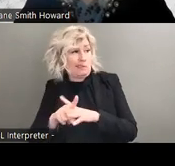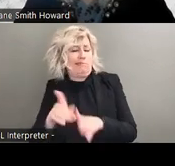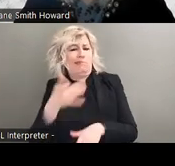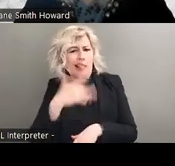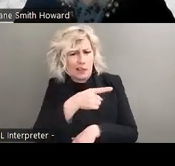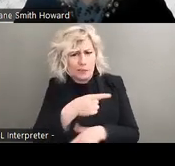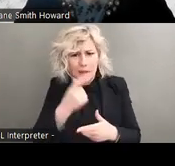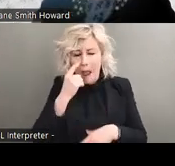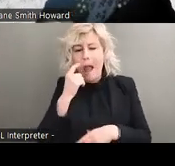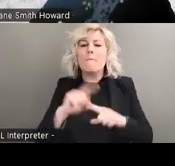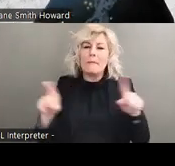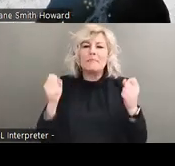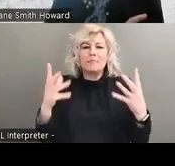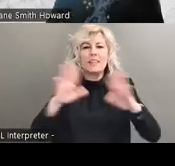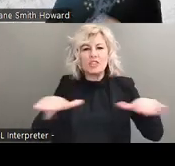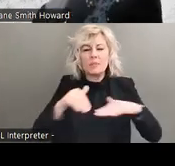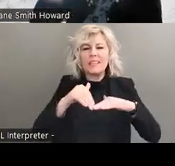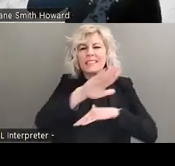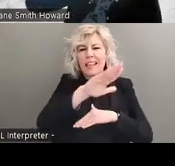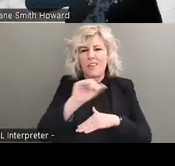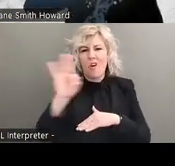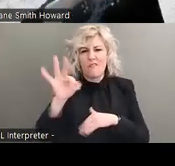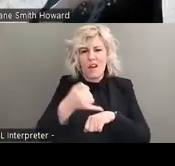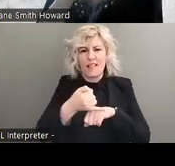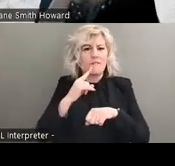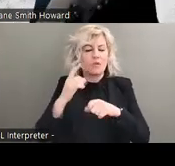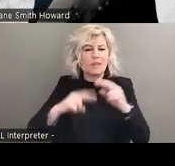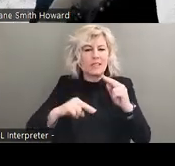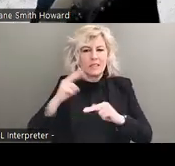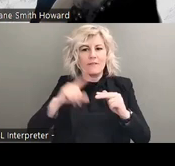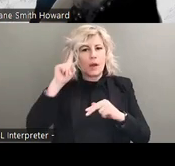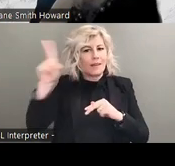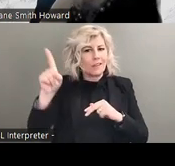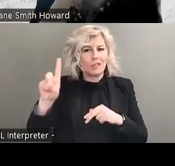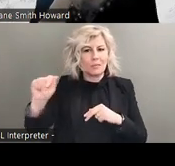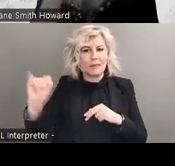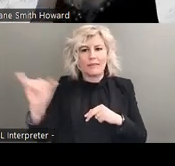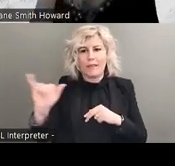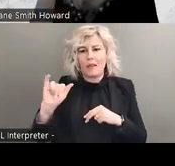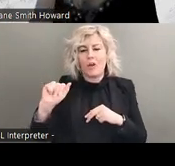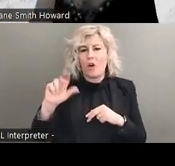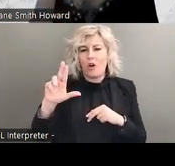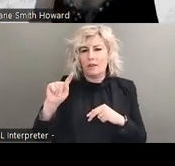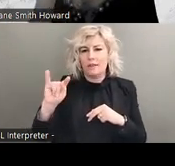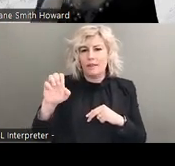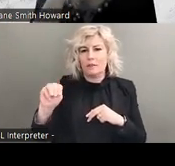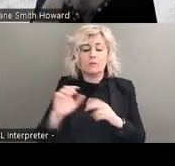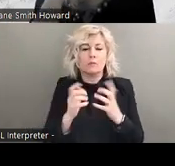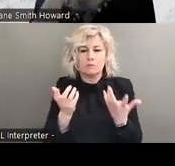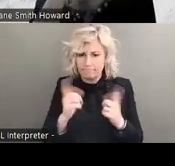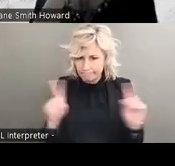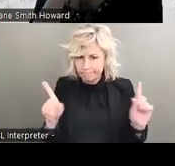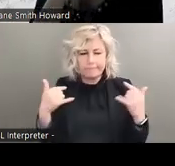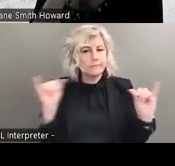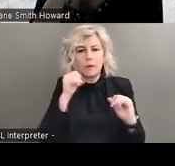and many children had been sent off island to facilities for several years for intellectual disabilities such as autism. However, we still don't have